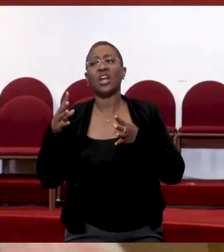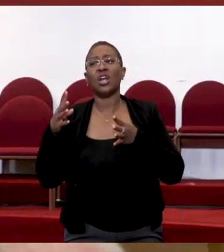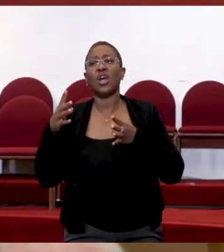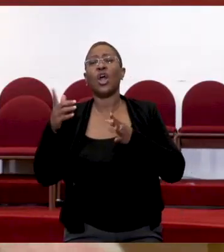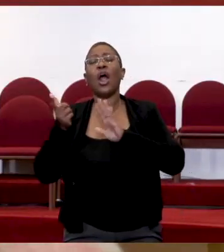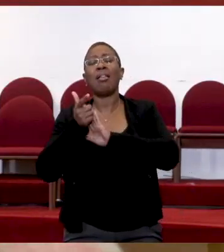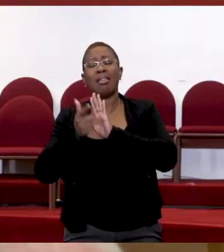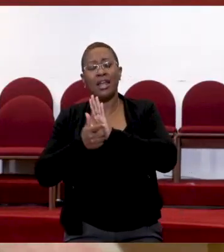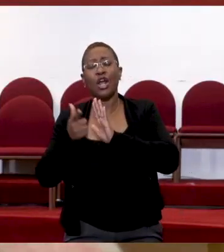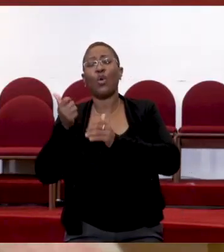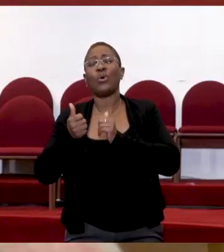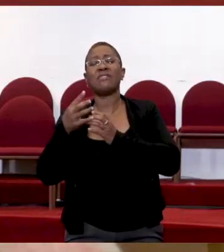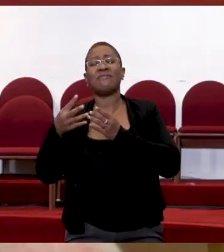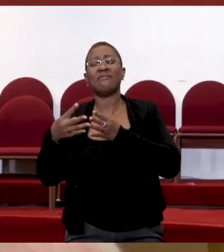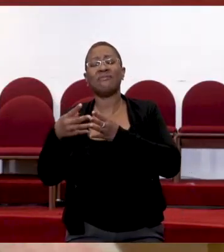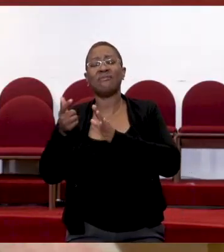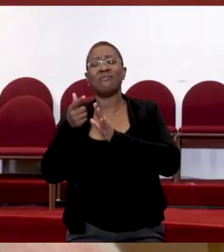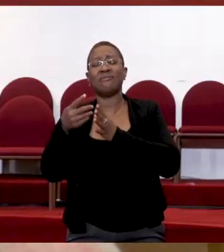legal?